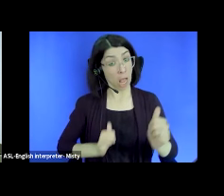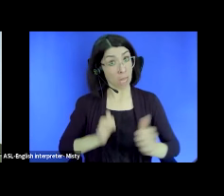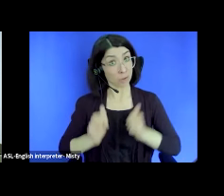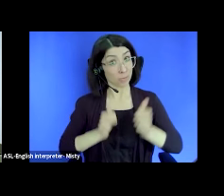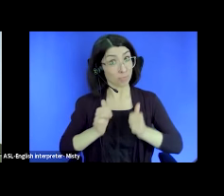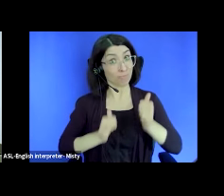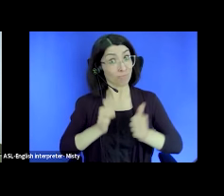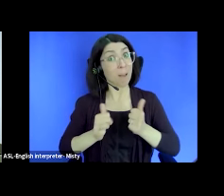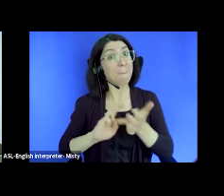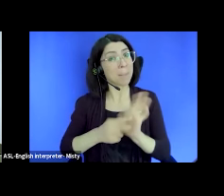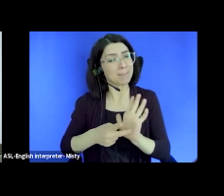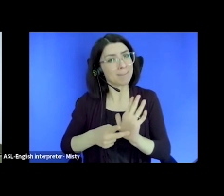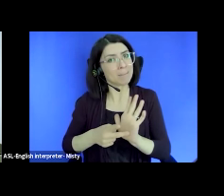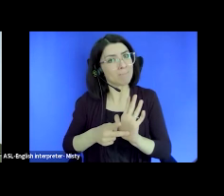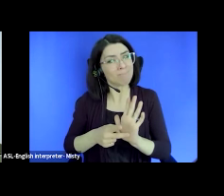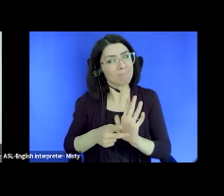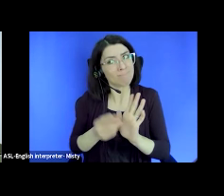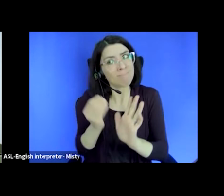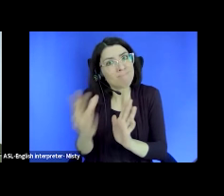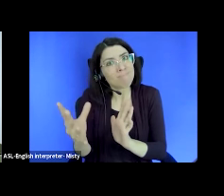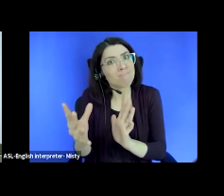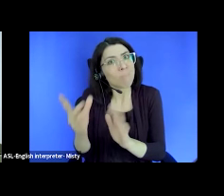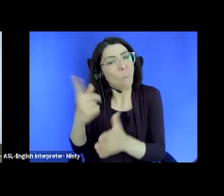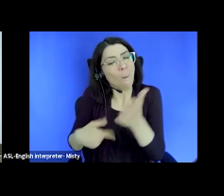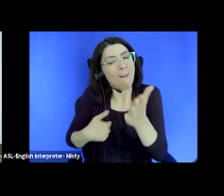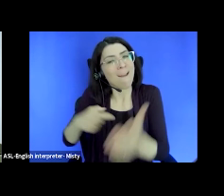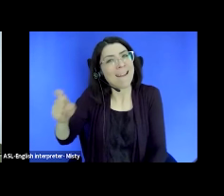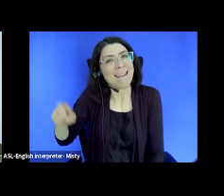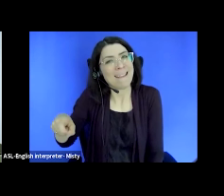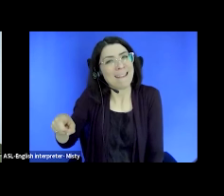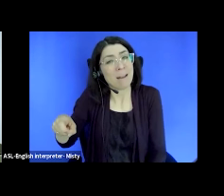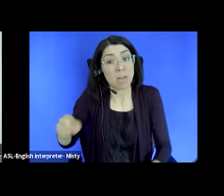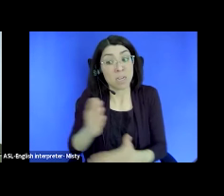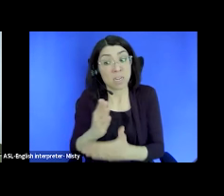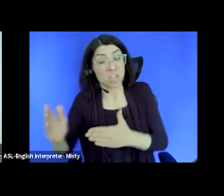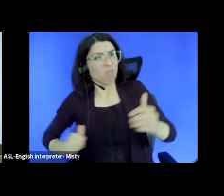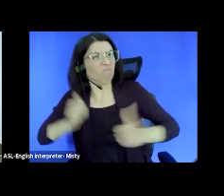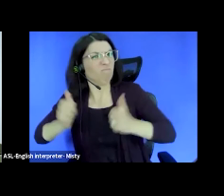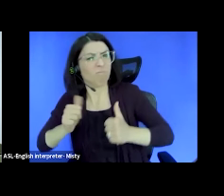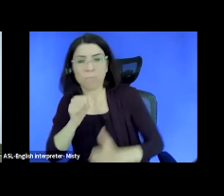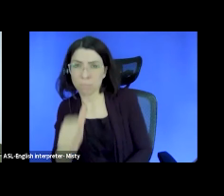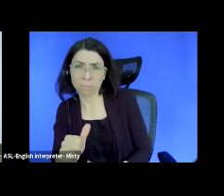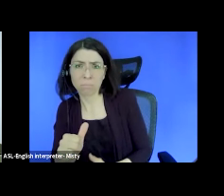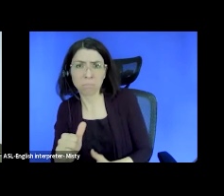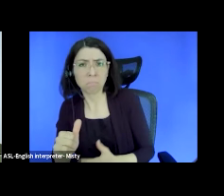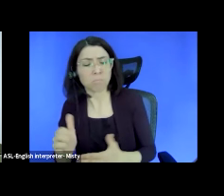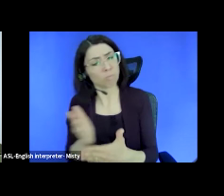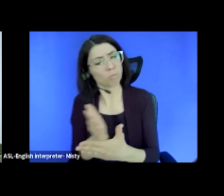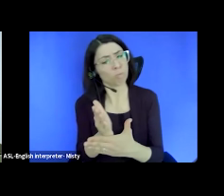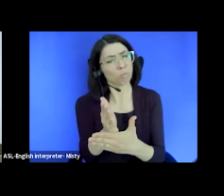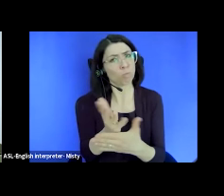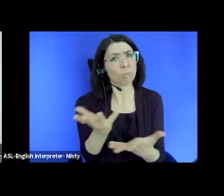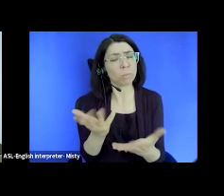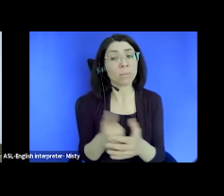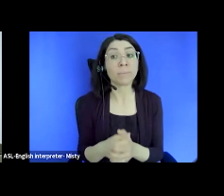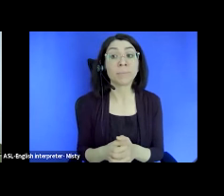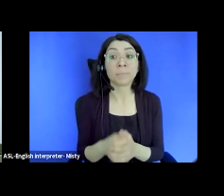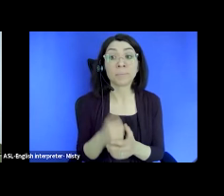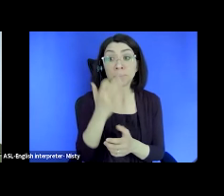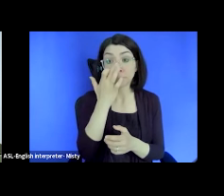is that you need, and I think it's really important that us as employees learn to adapt that communication style. But please do